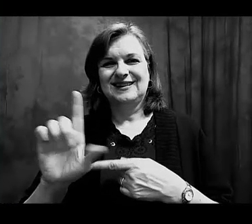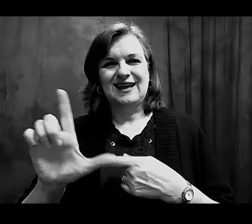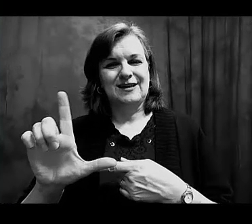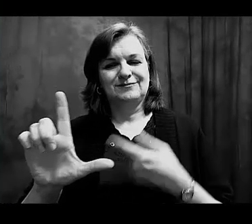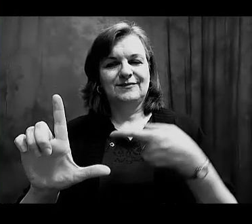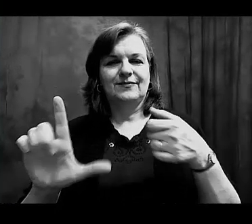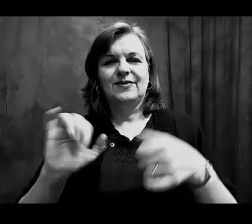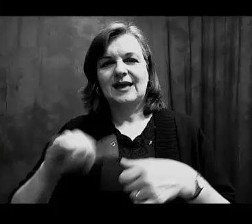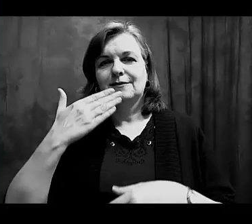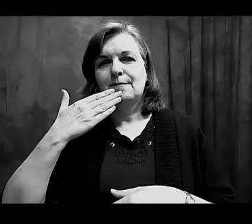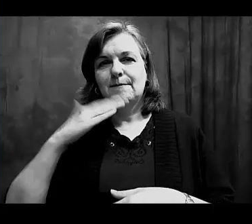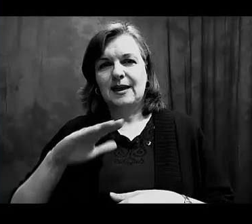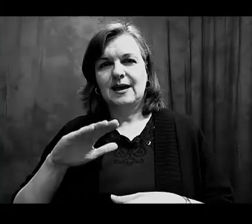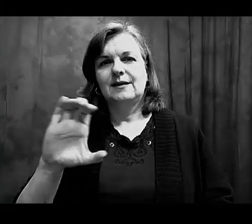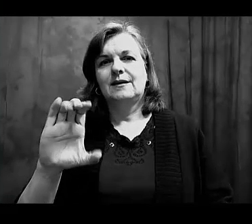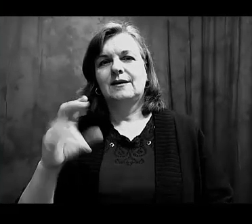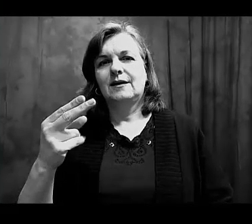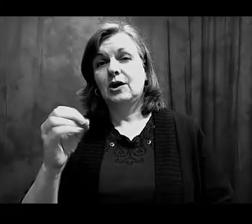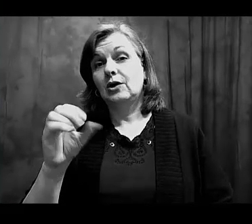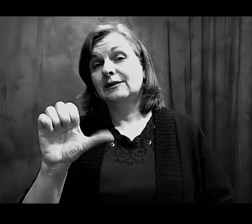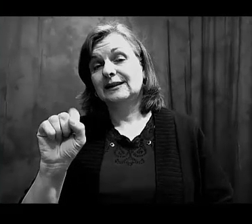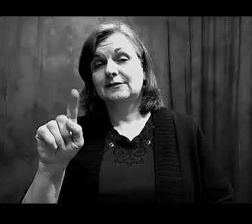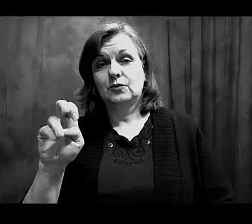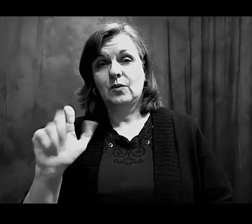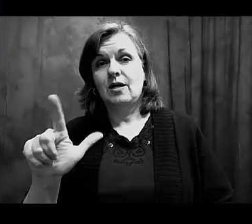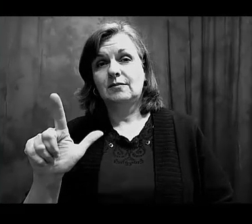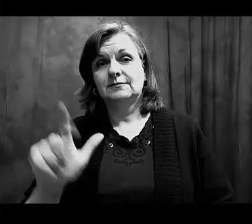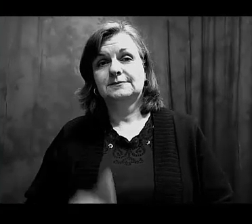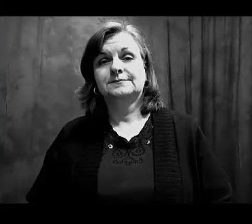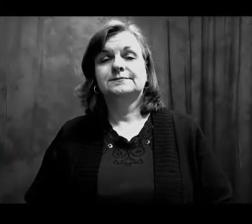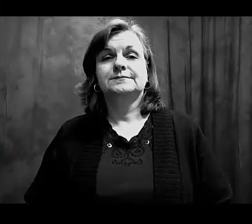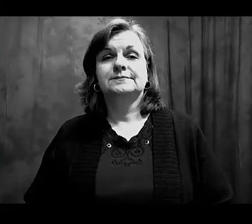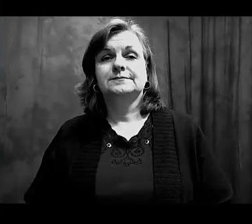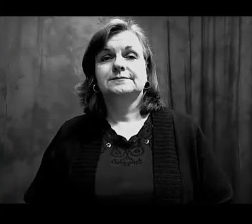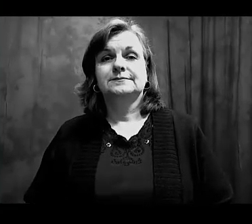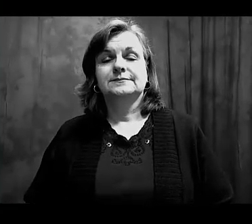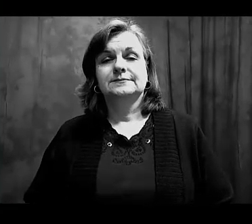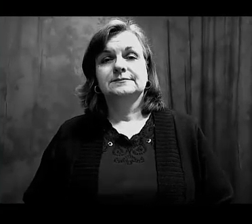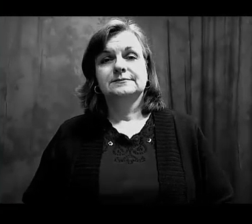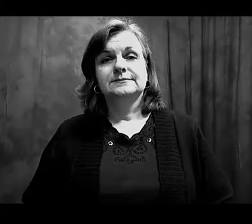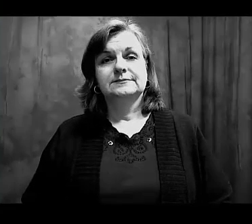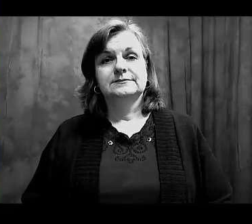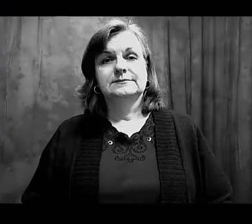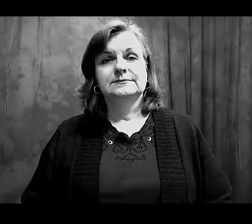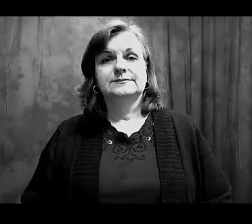levels. LDL is bad cholesterol.